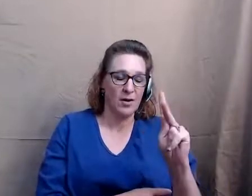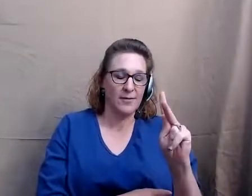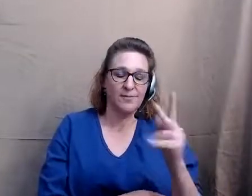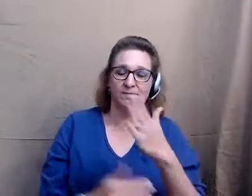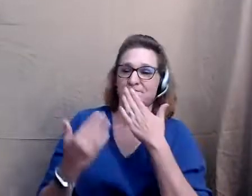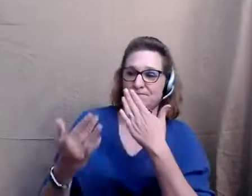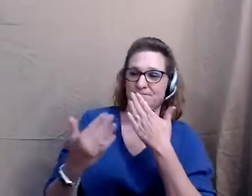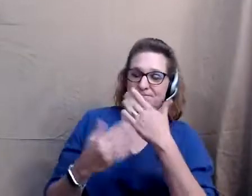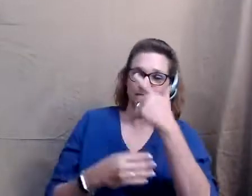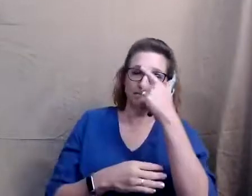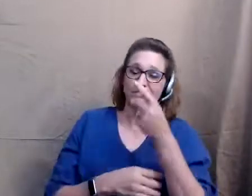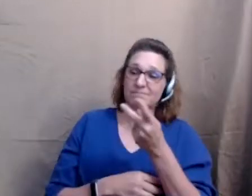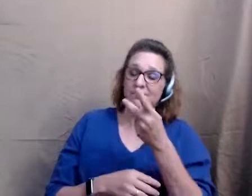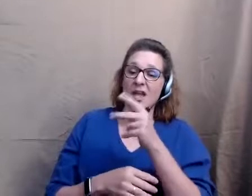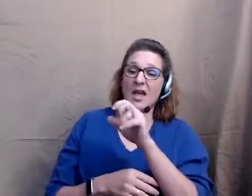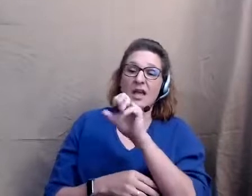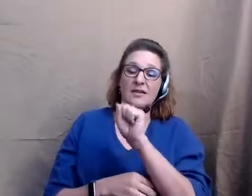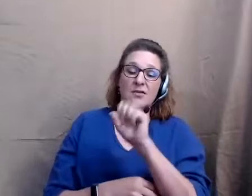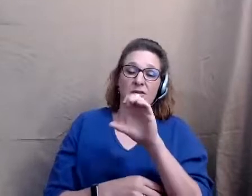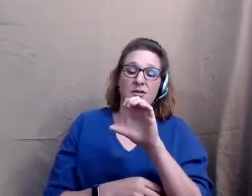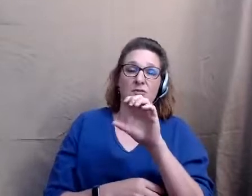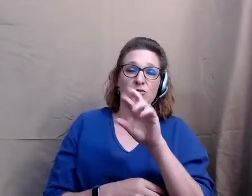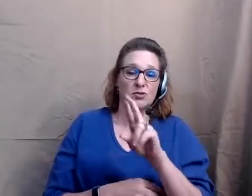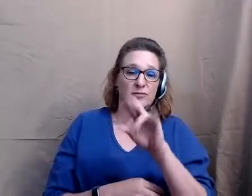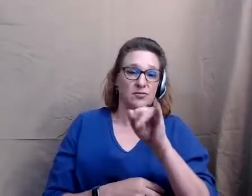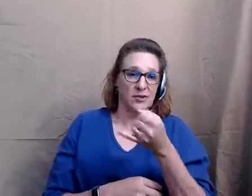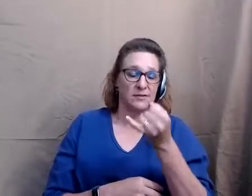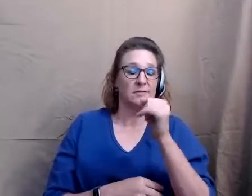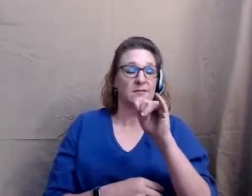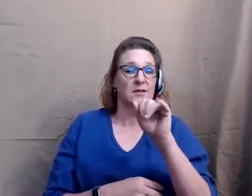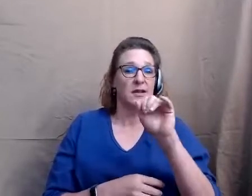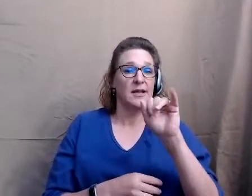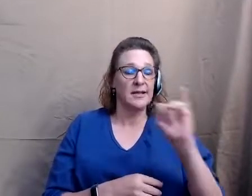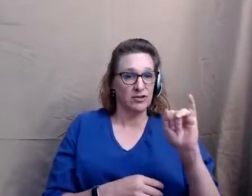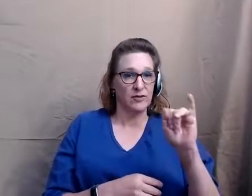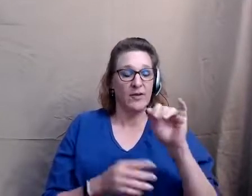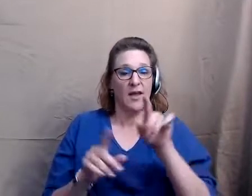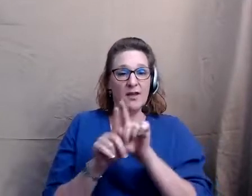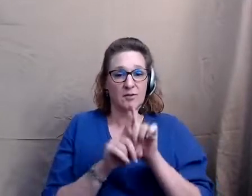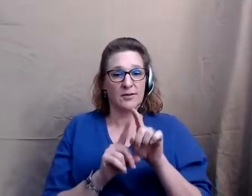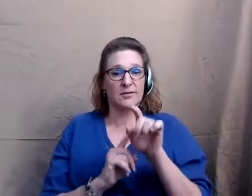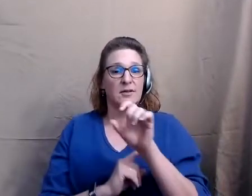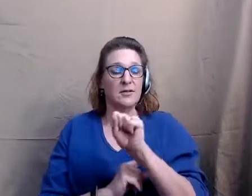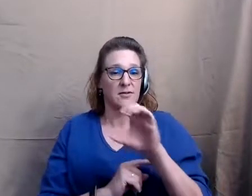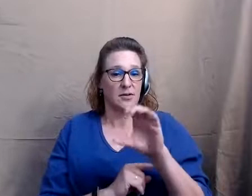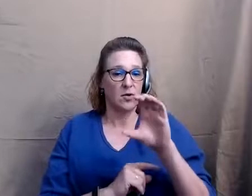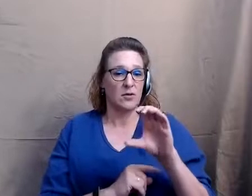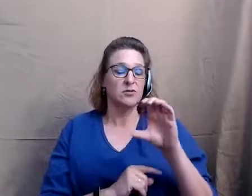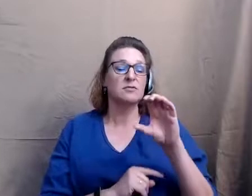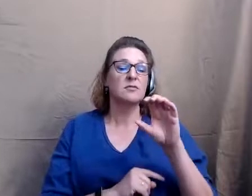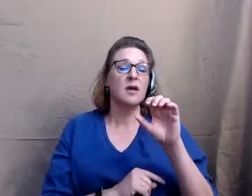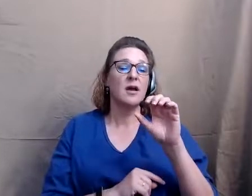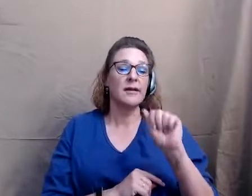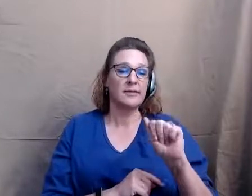to the South Carolina Restorative Justice Initiative and to the Coalition Against Domestic Violence and Sexual